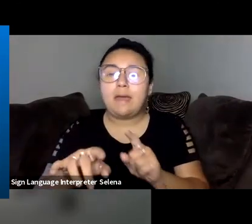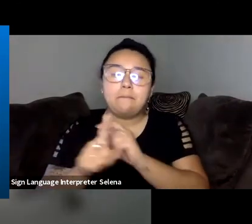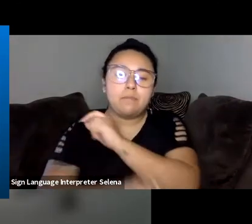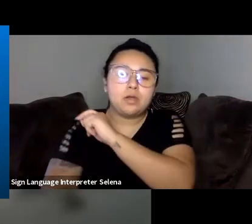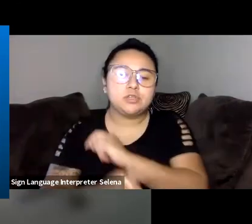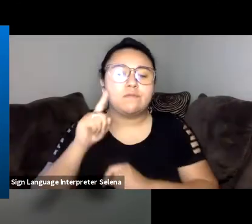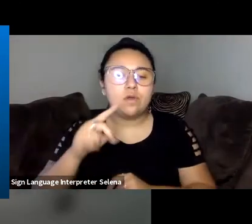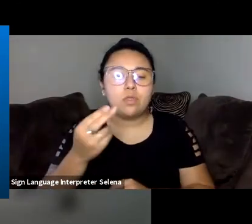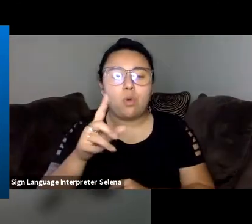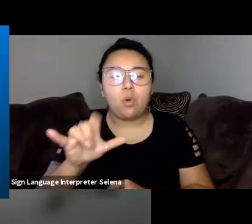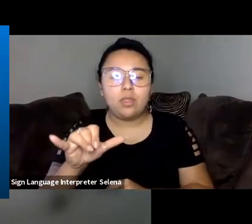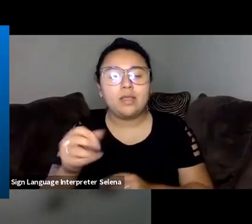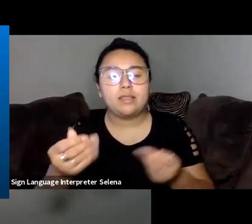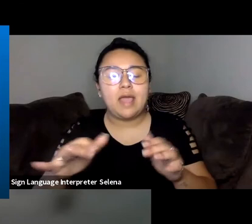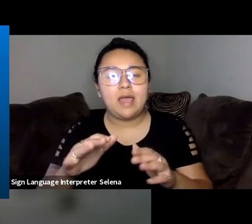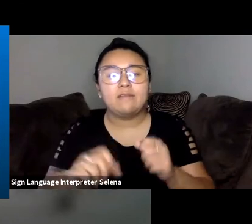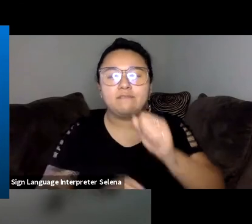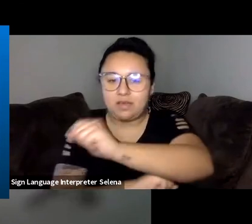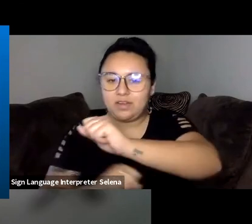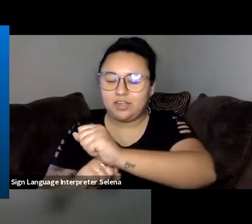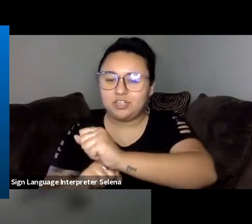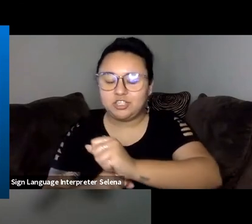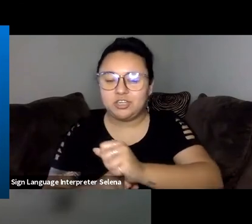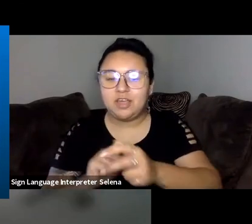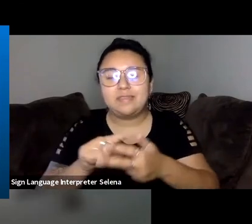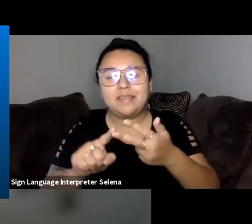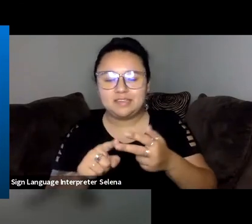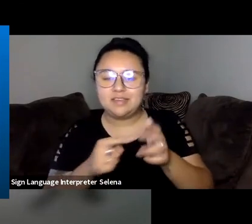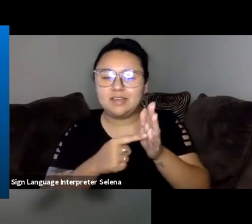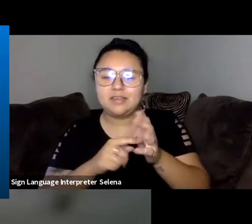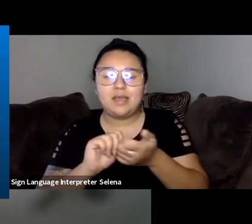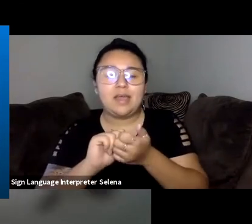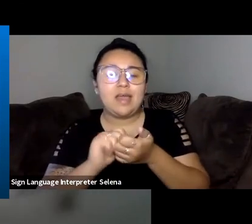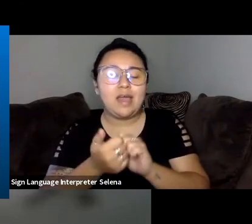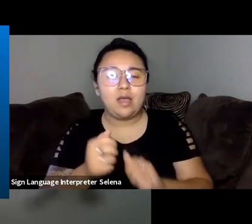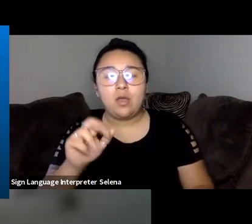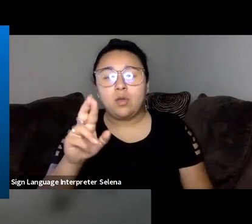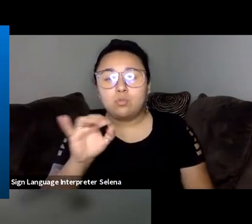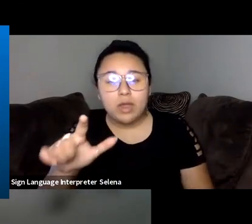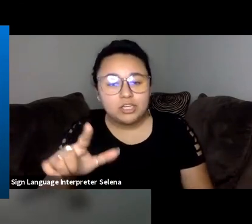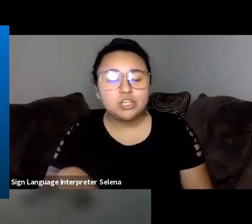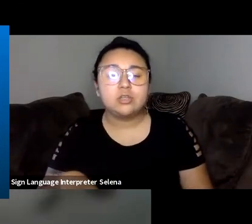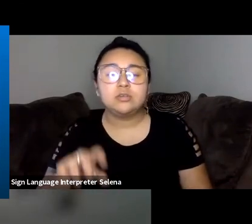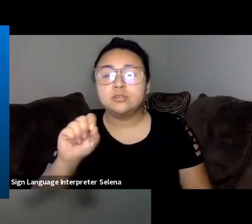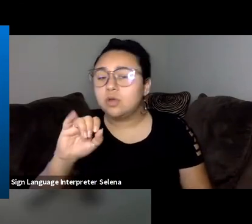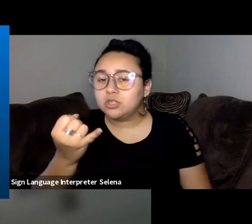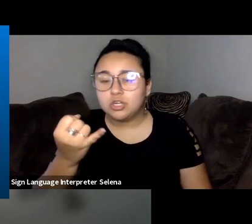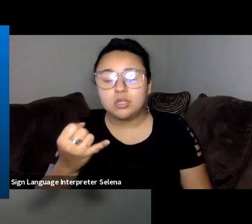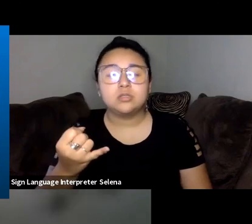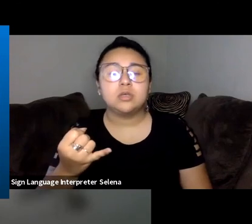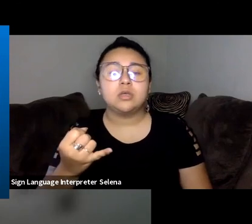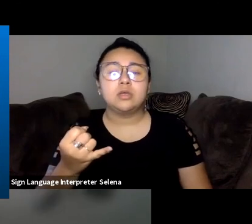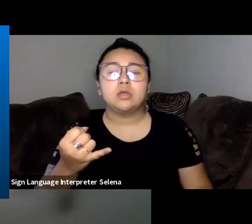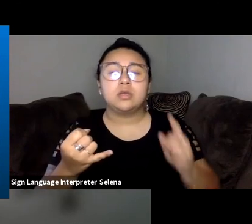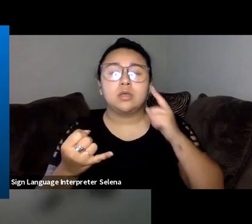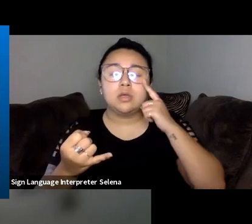of doing charity work. So some of these are examples of how racial and social justice becomes not only inconvenient or